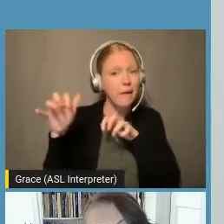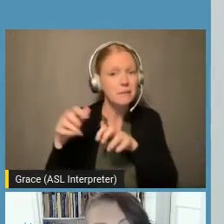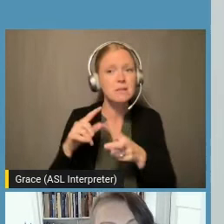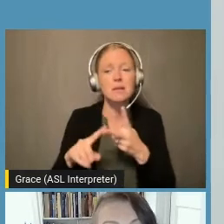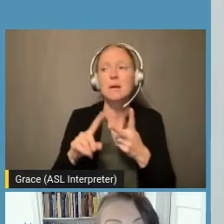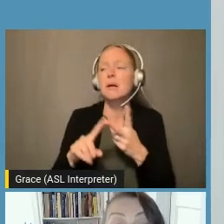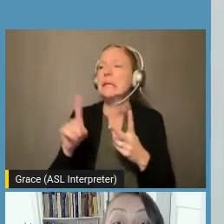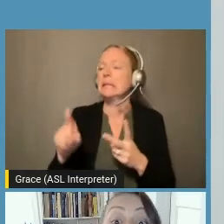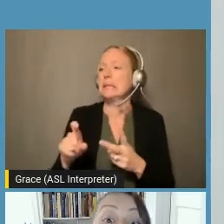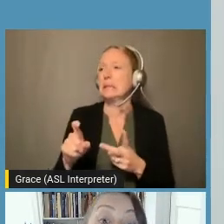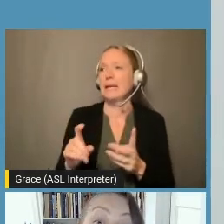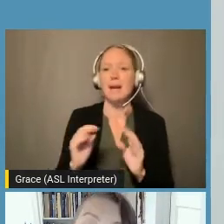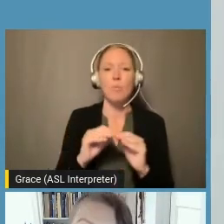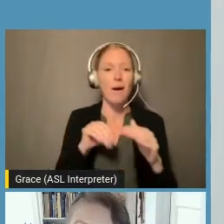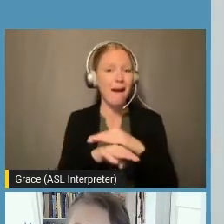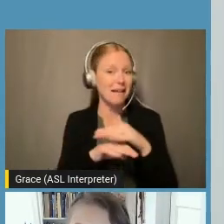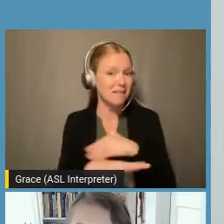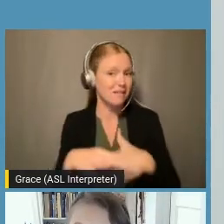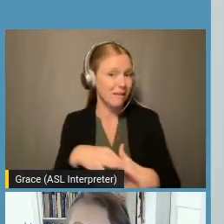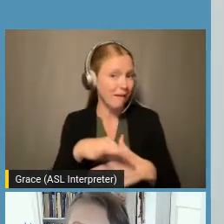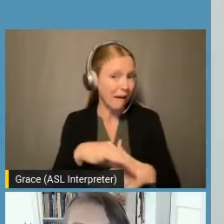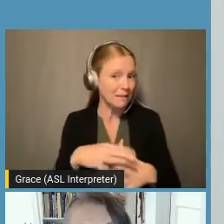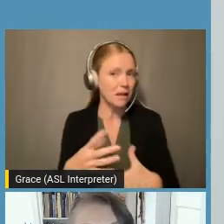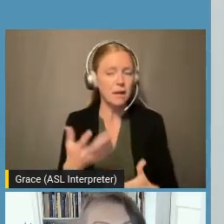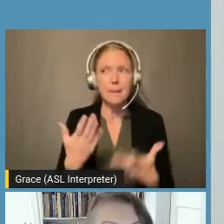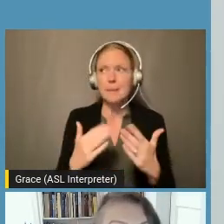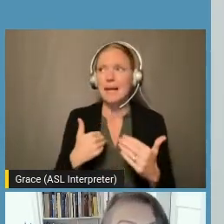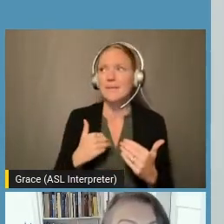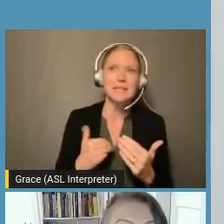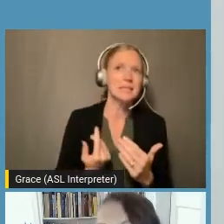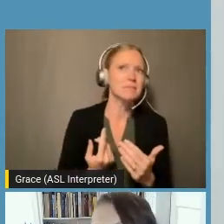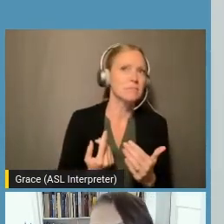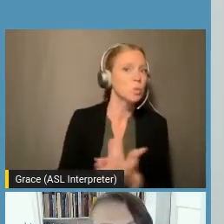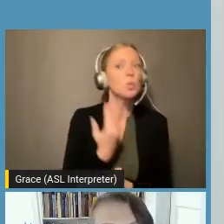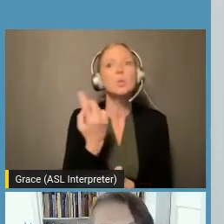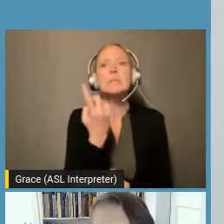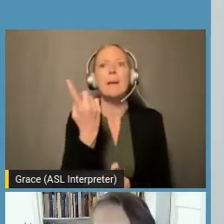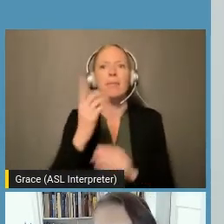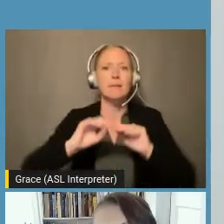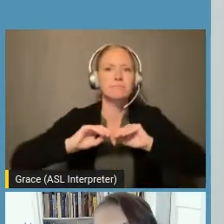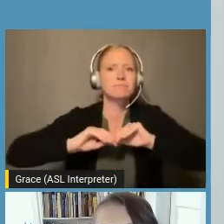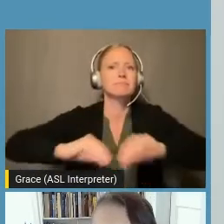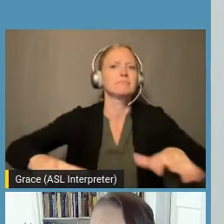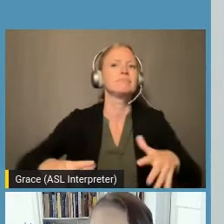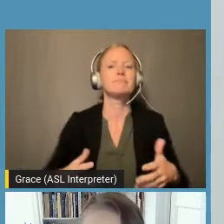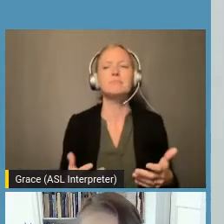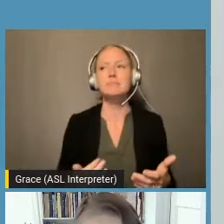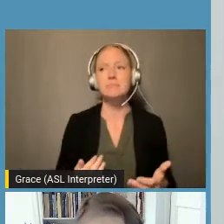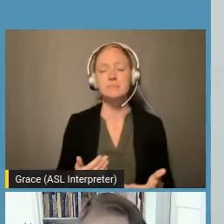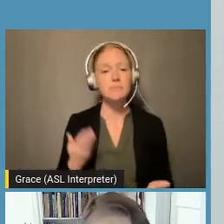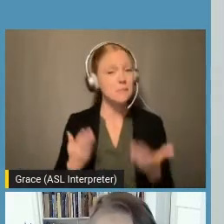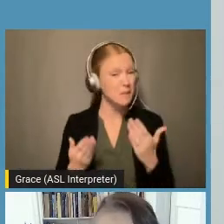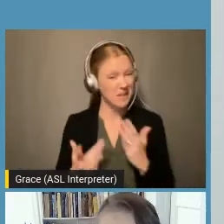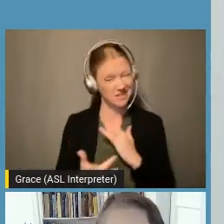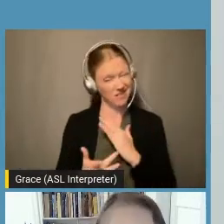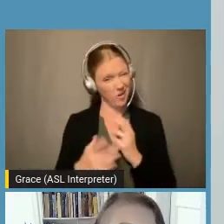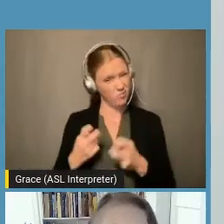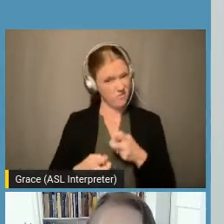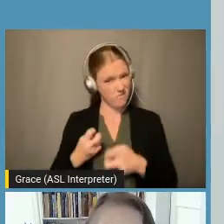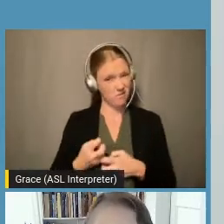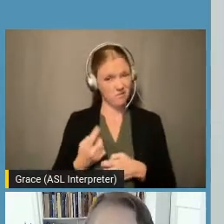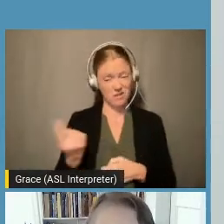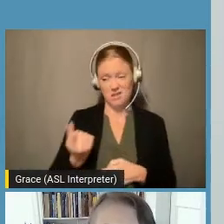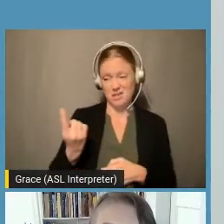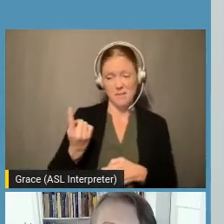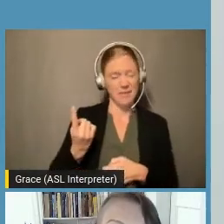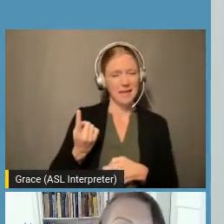content. We have something new that we're releasing. It could be a technology problem. Some piece of technology